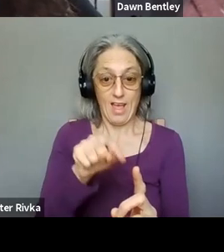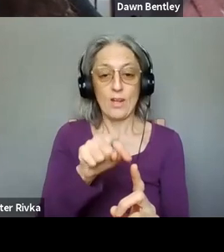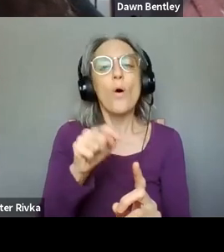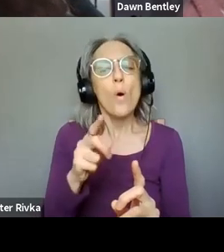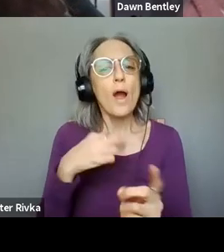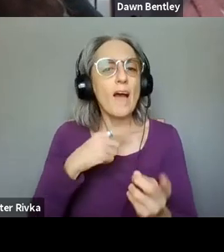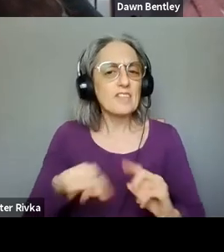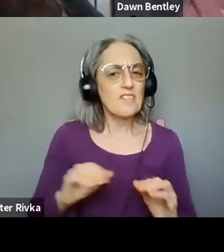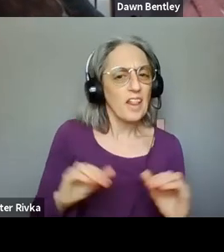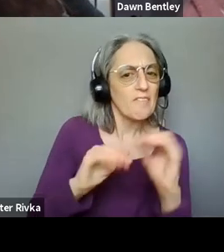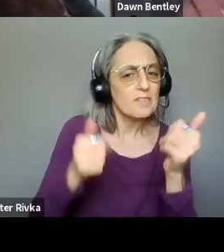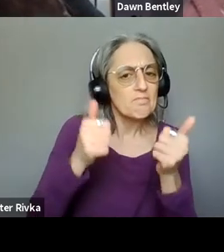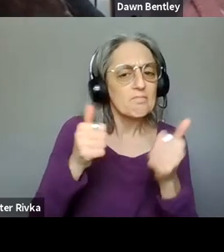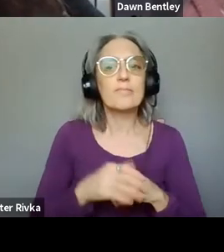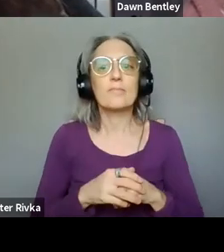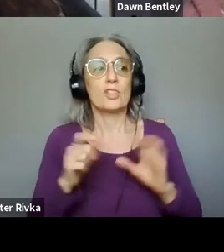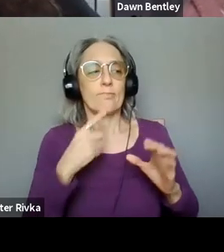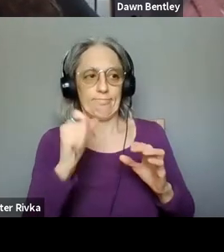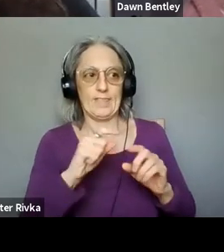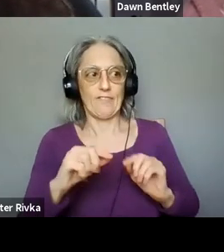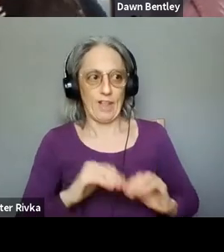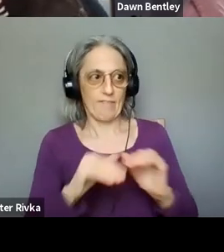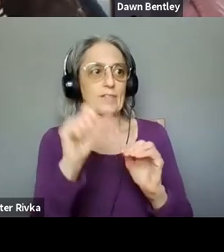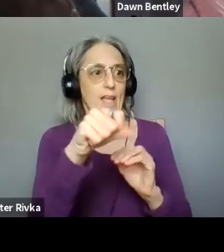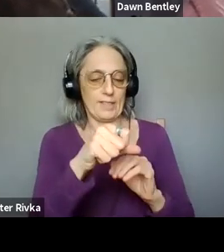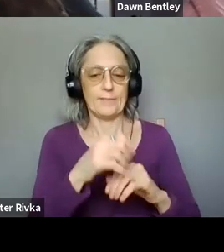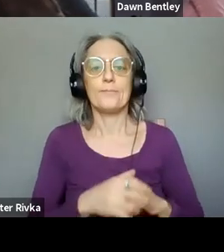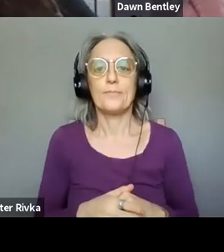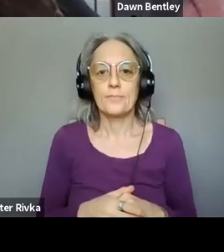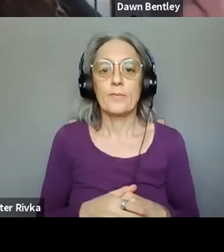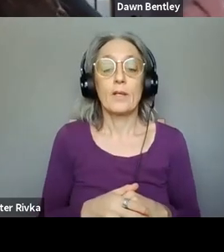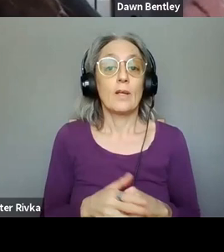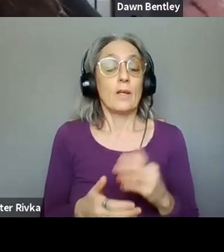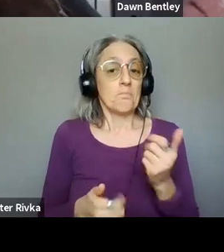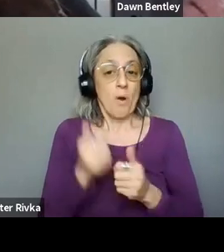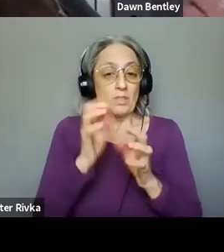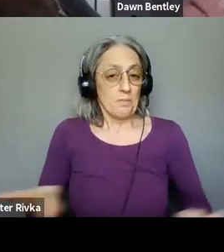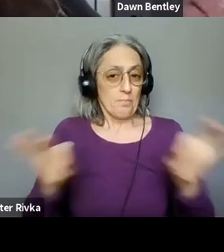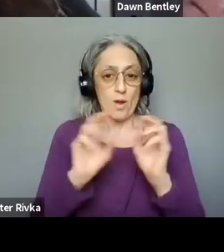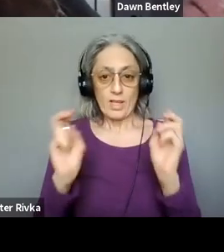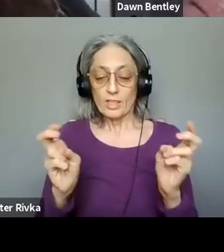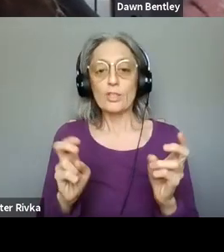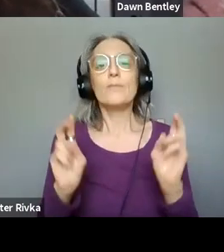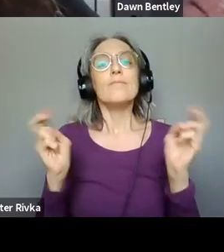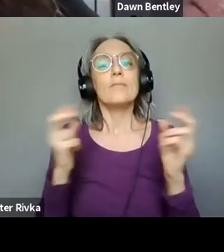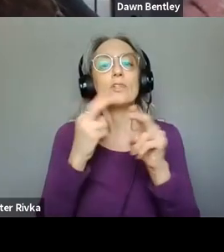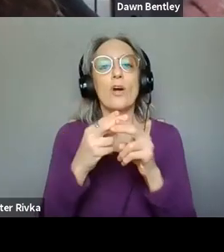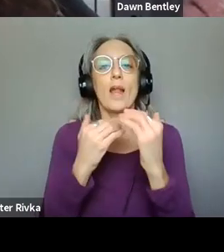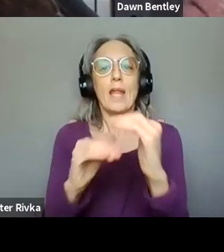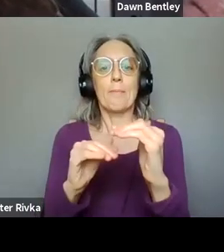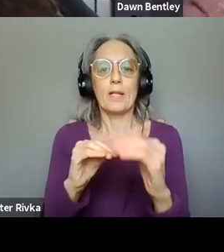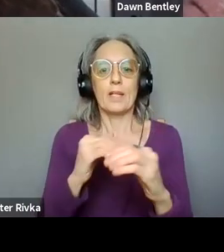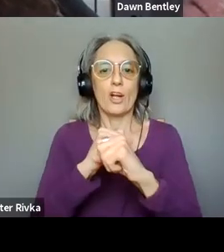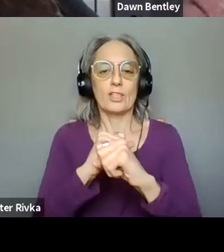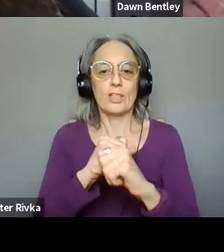that? There are different levels, and the most important one would be what's known as a limited guardianship. It can